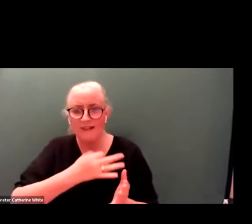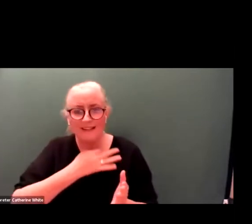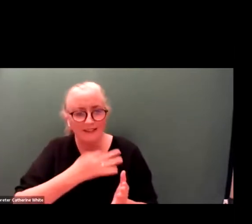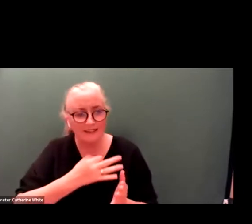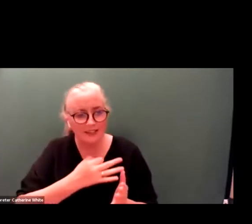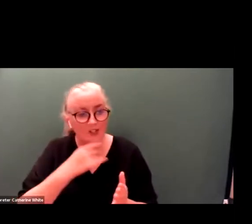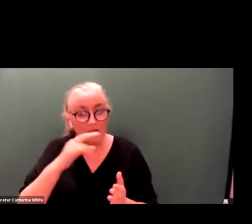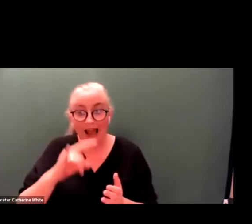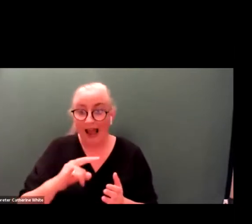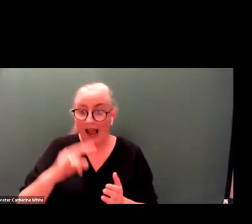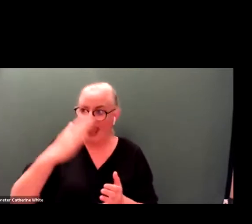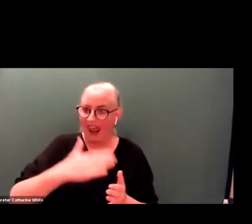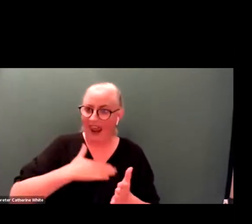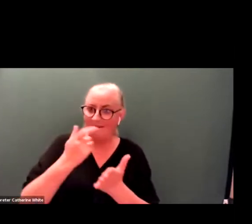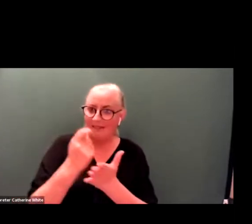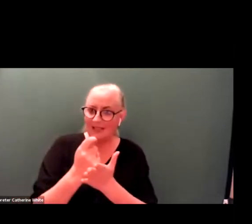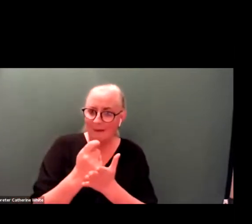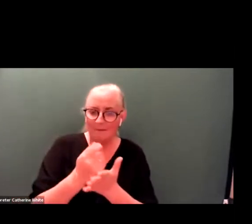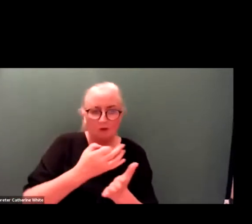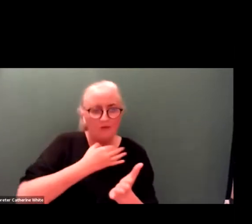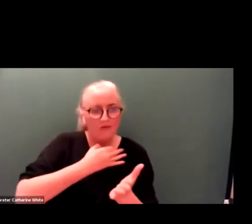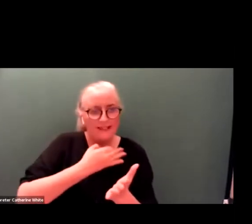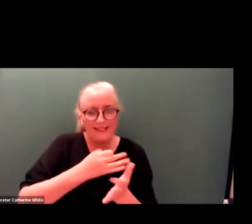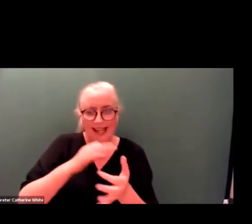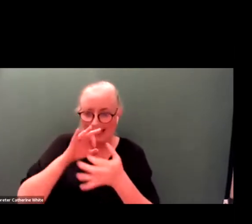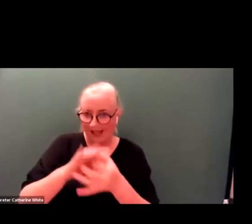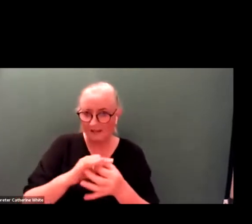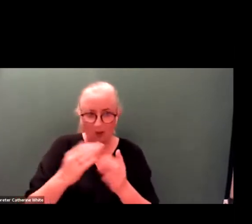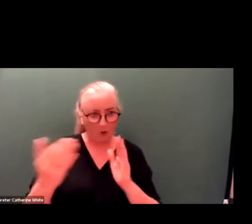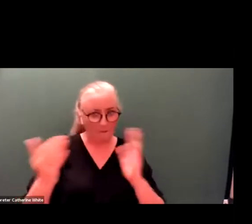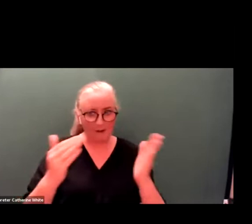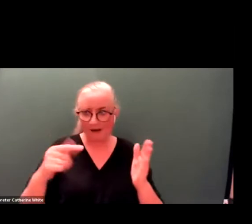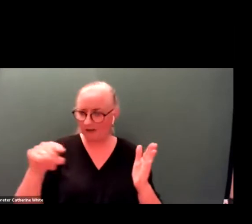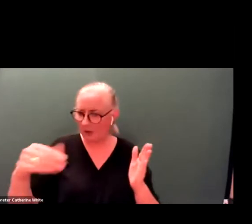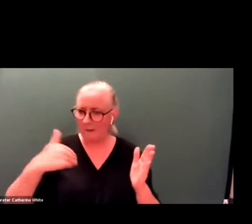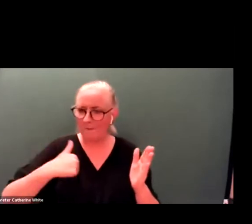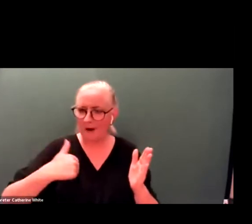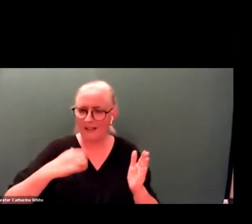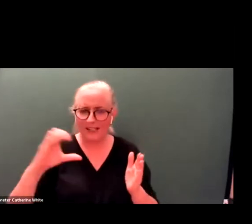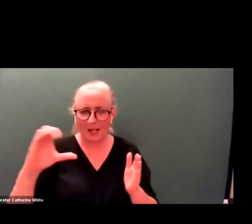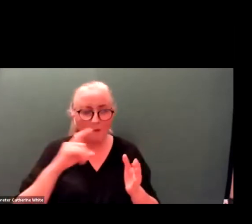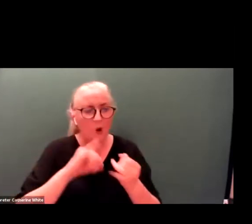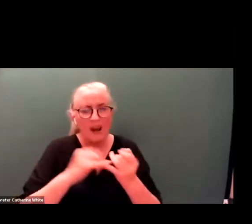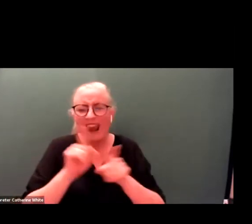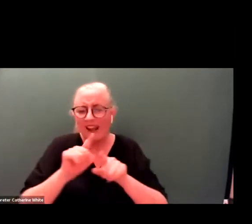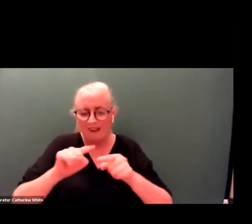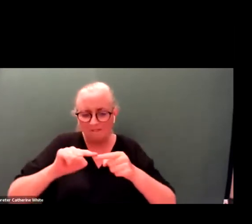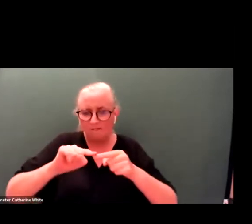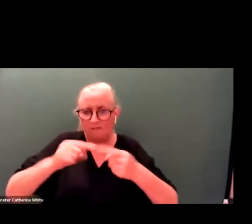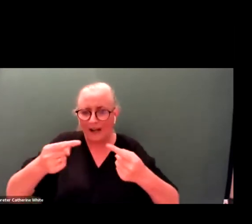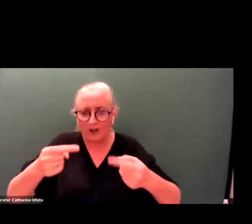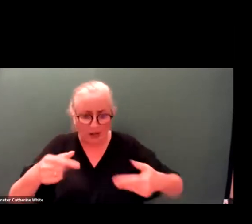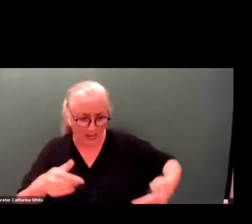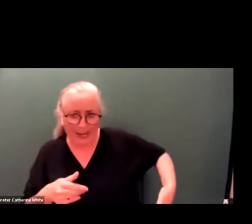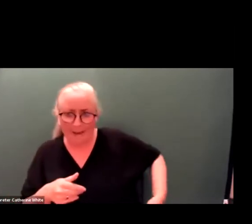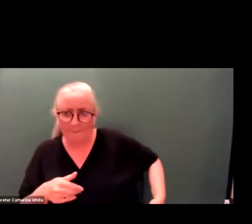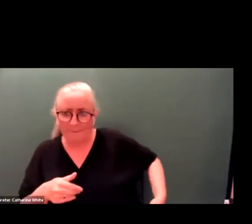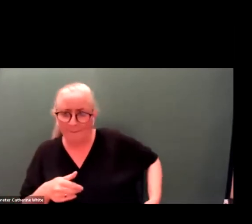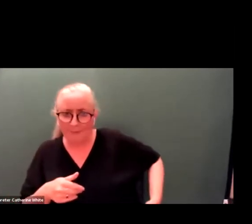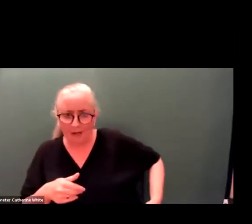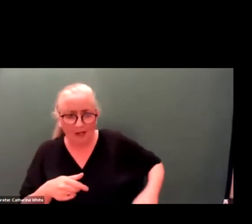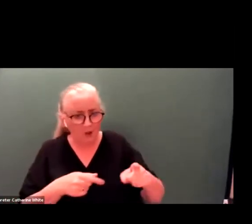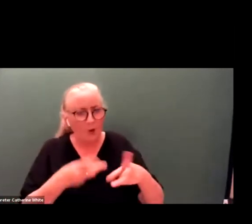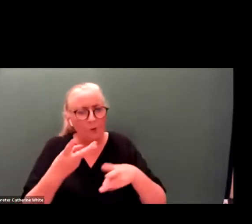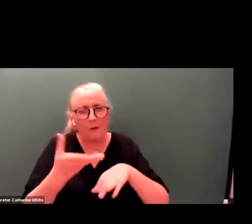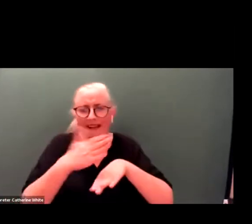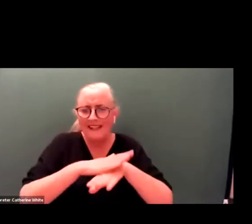a higher lifetime risk of a hip fracture than they do of breast cancer. And of women who fracture their hips, 30% of those women will be dead within